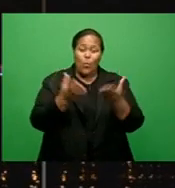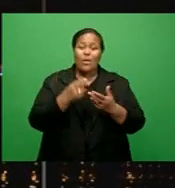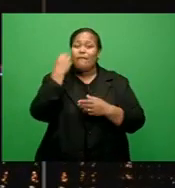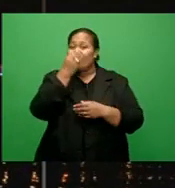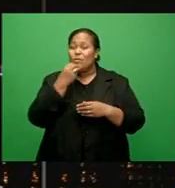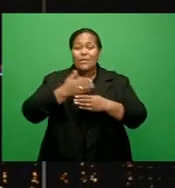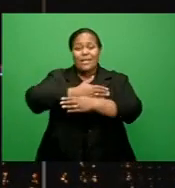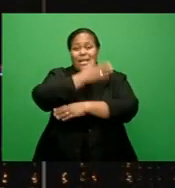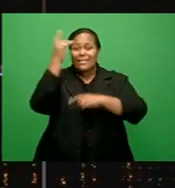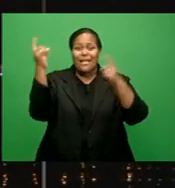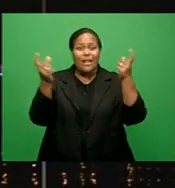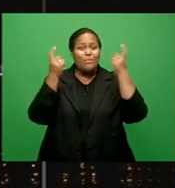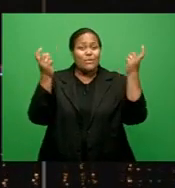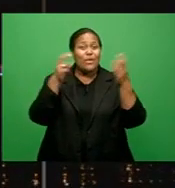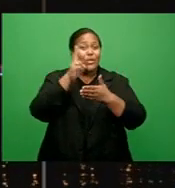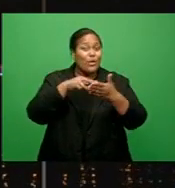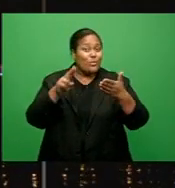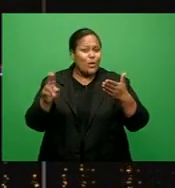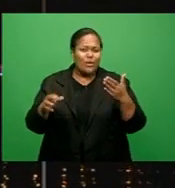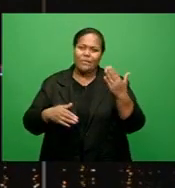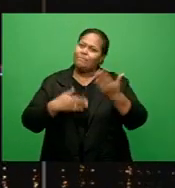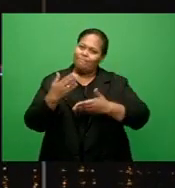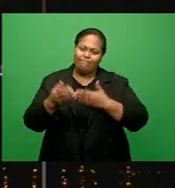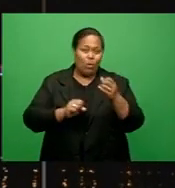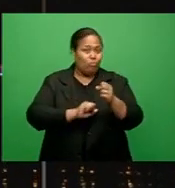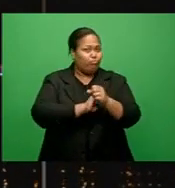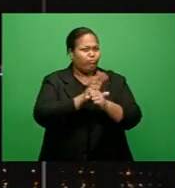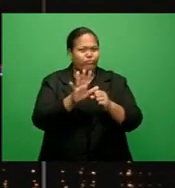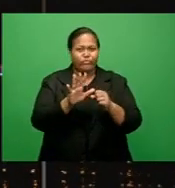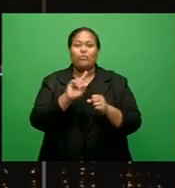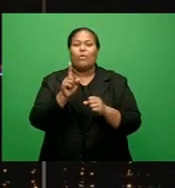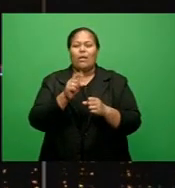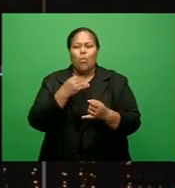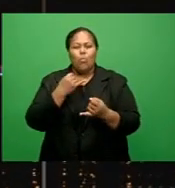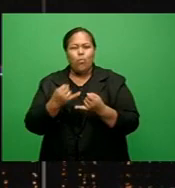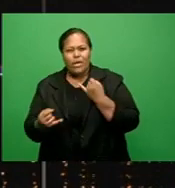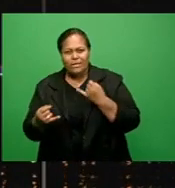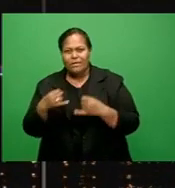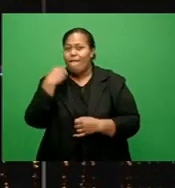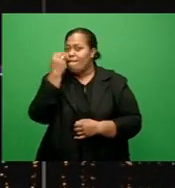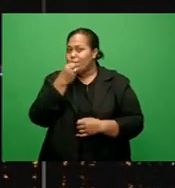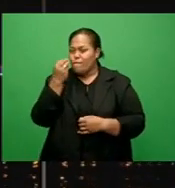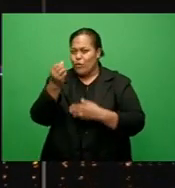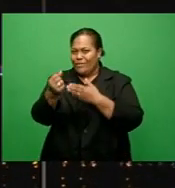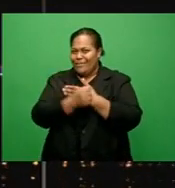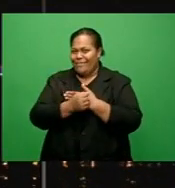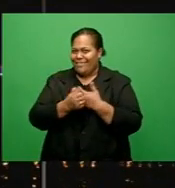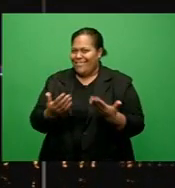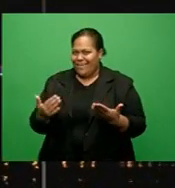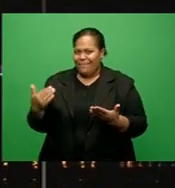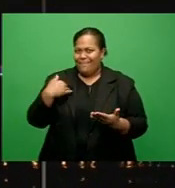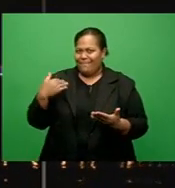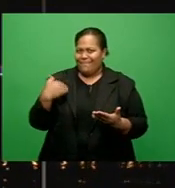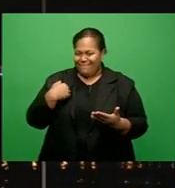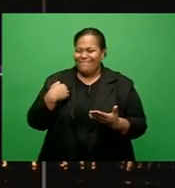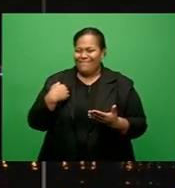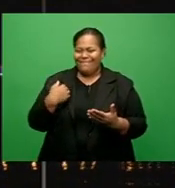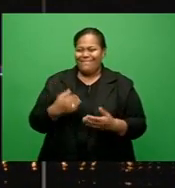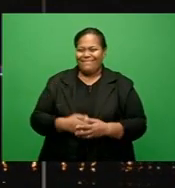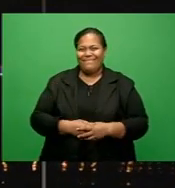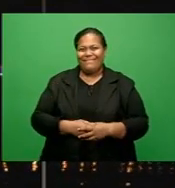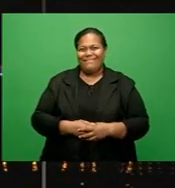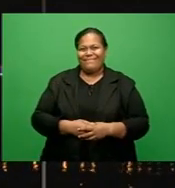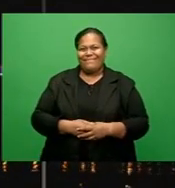in Nausori, said today the pandemic exposed the vulnerability of the food systems with potential impact on food security.